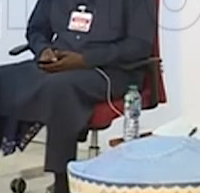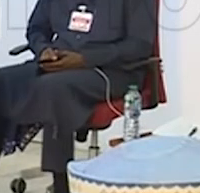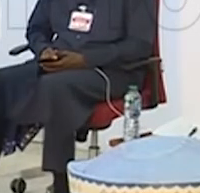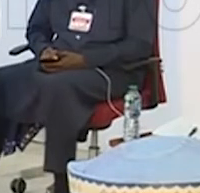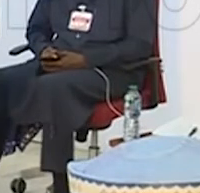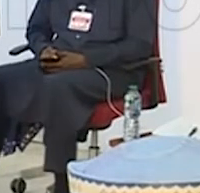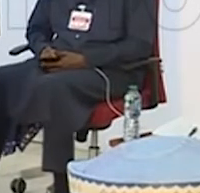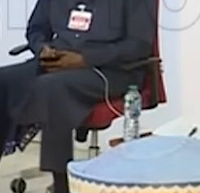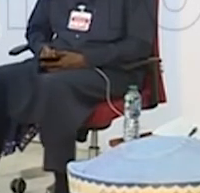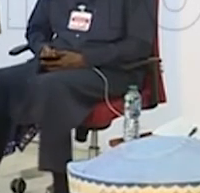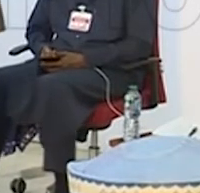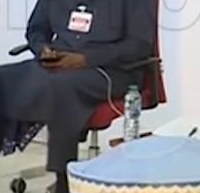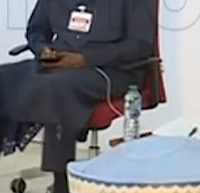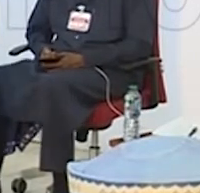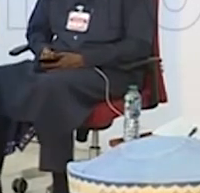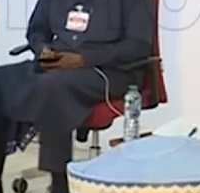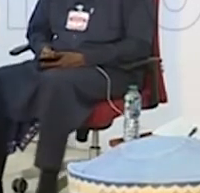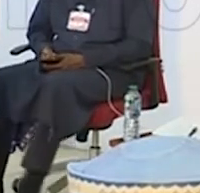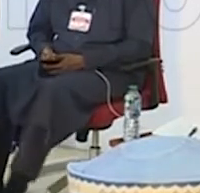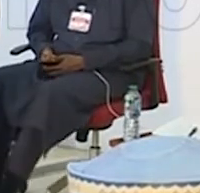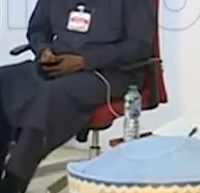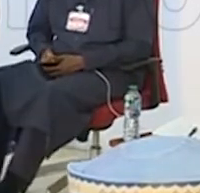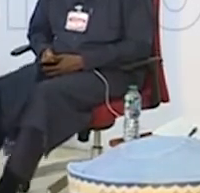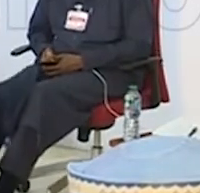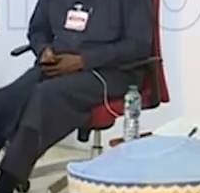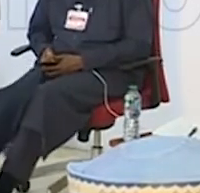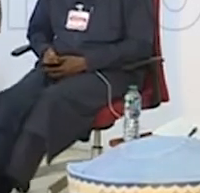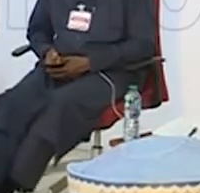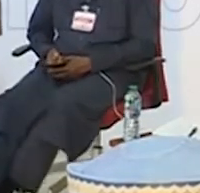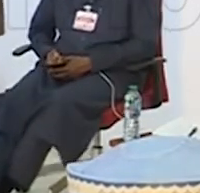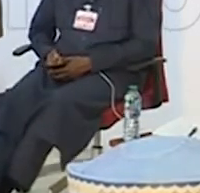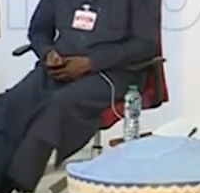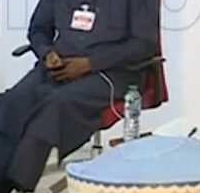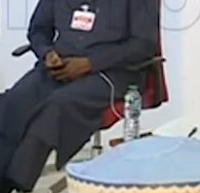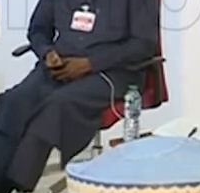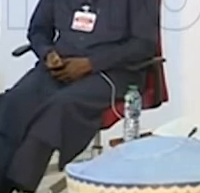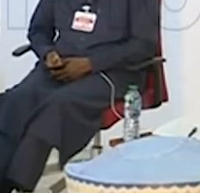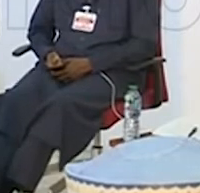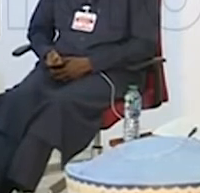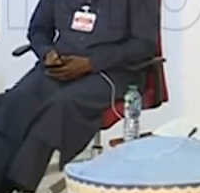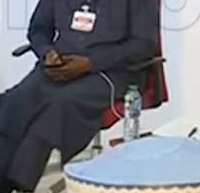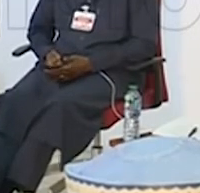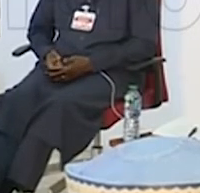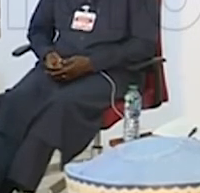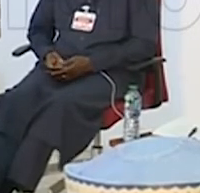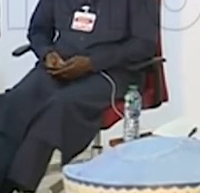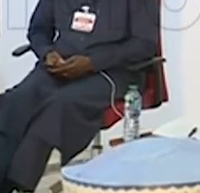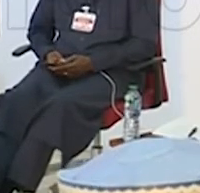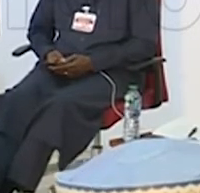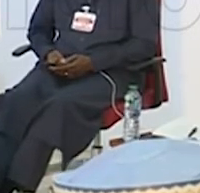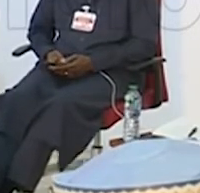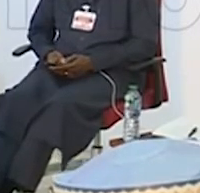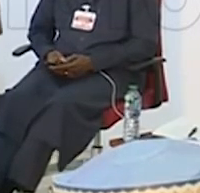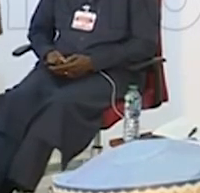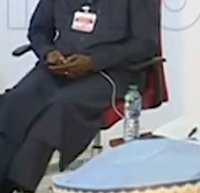Chair of the Resolution Task Force, Honourable Ministers. Rachel, very quick answer to your question.